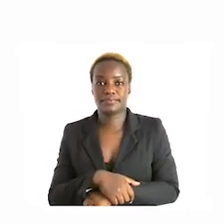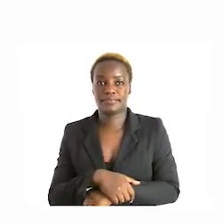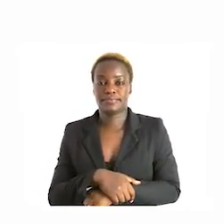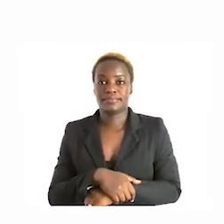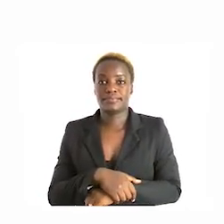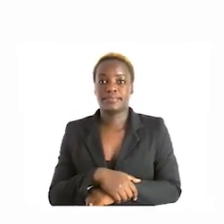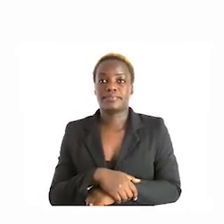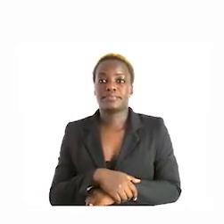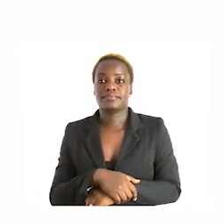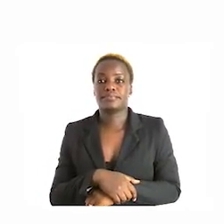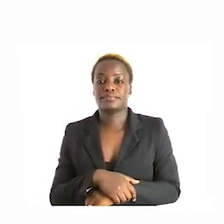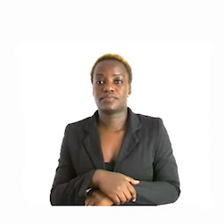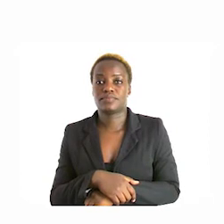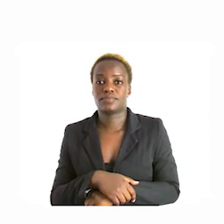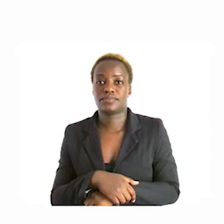note.